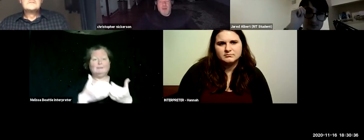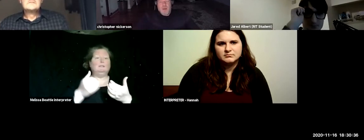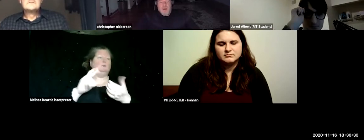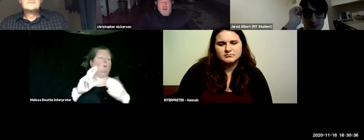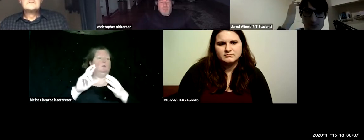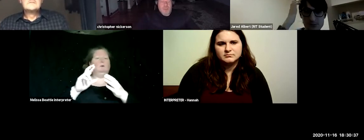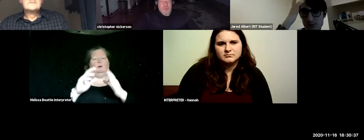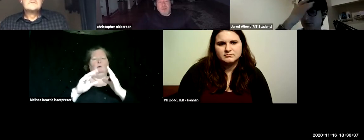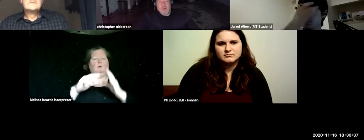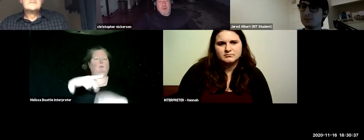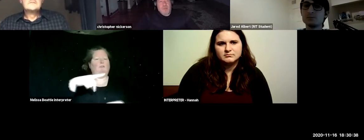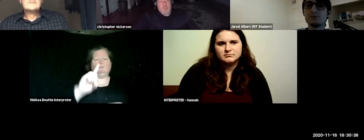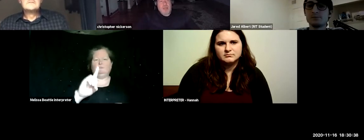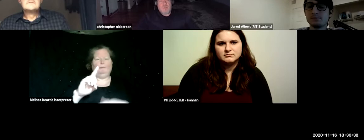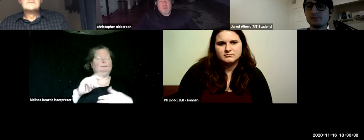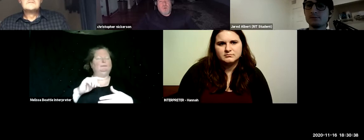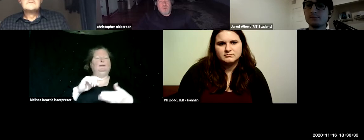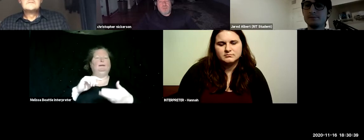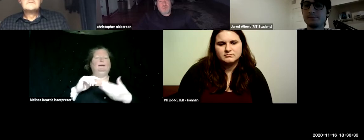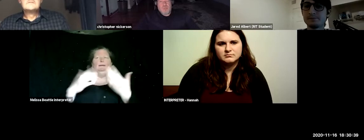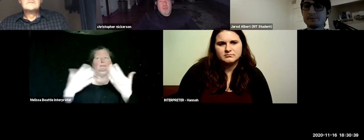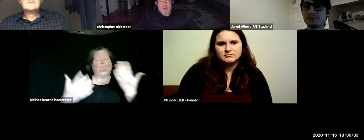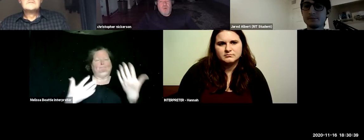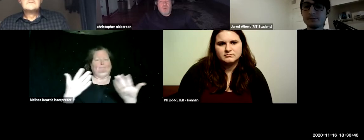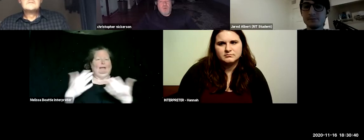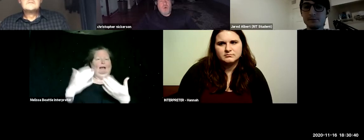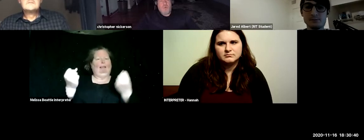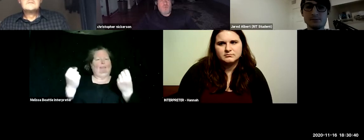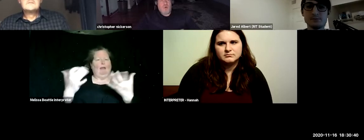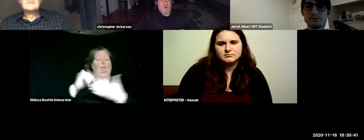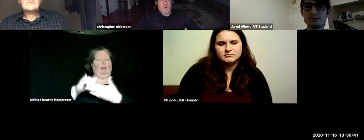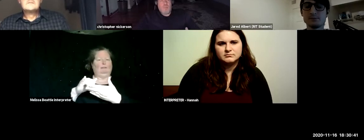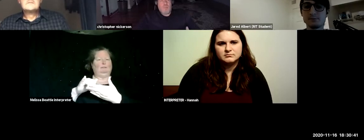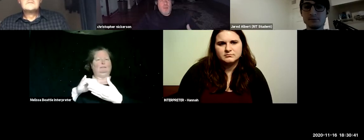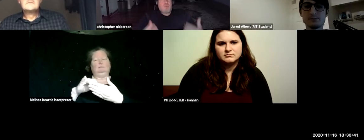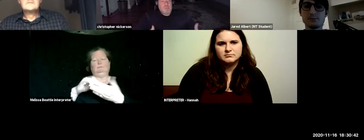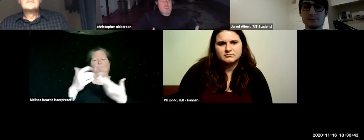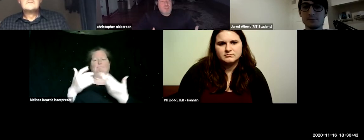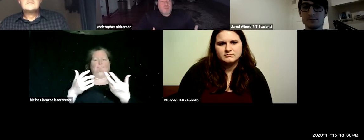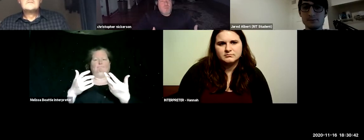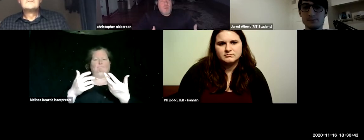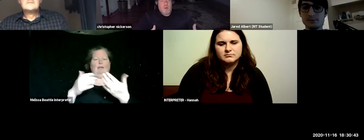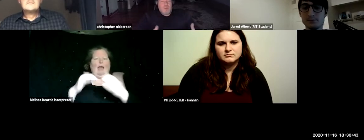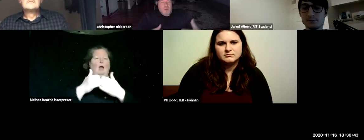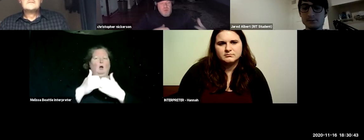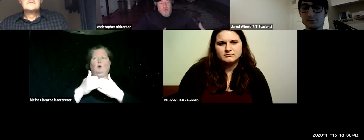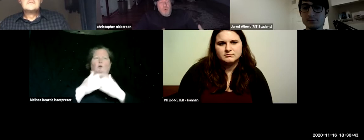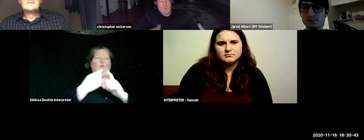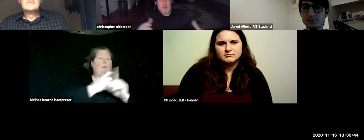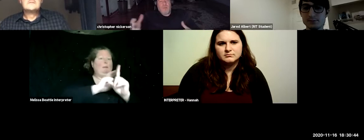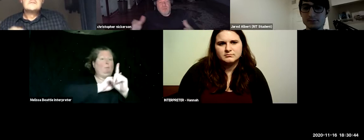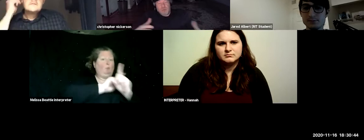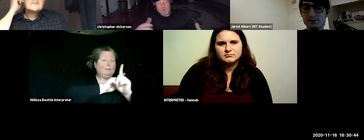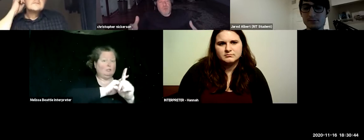that much like, you know, kind of the blacksmithing world is really how you go from an apprenticeship where, you know,